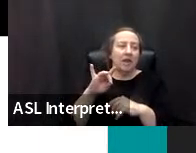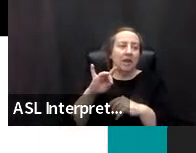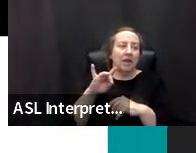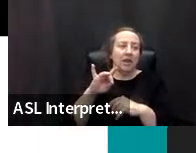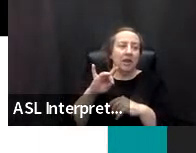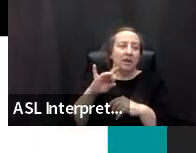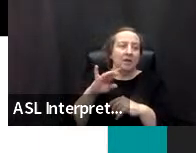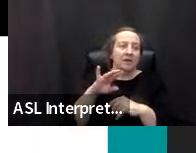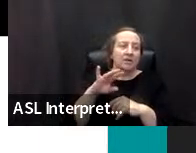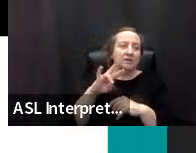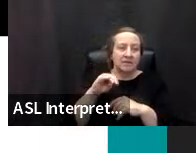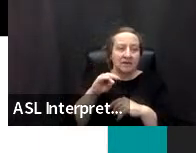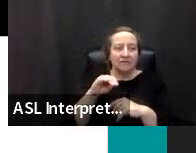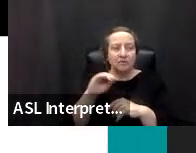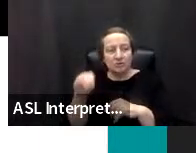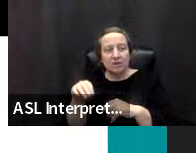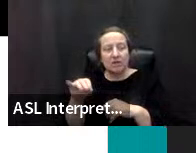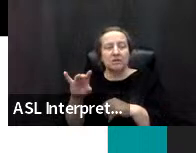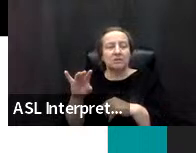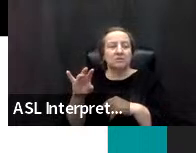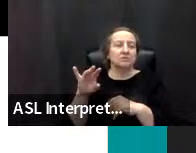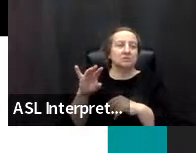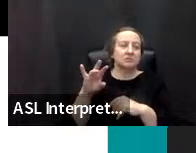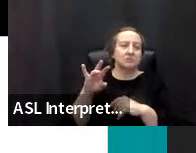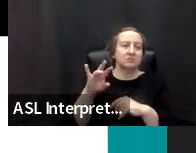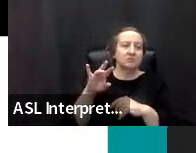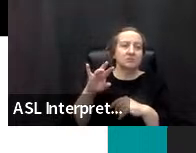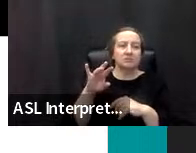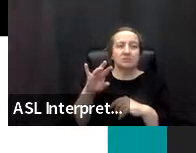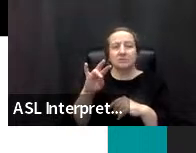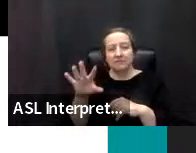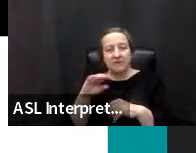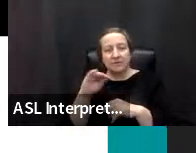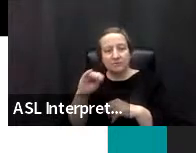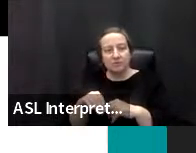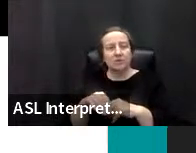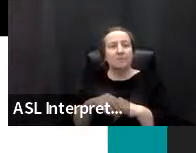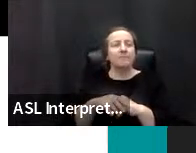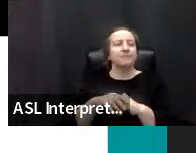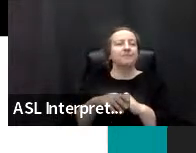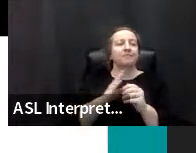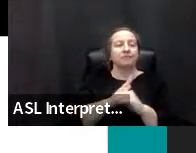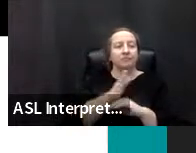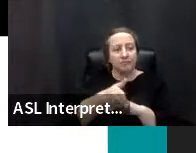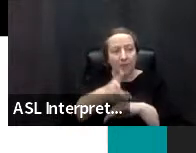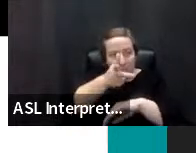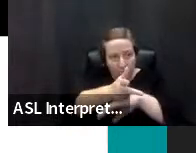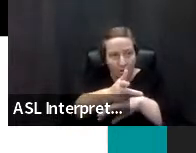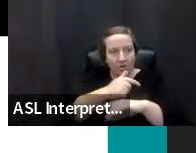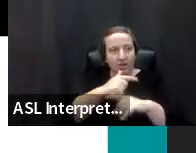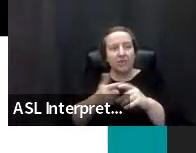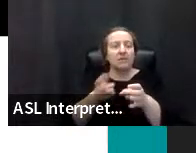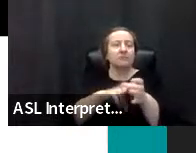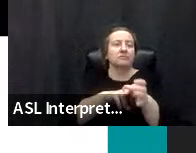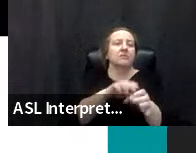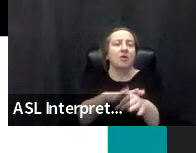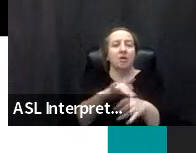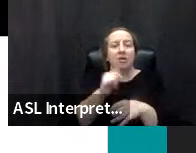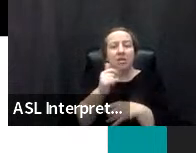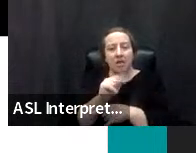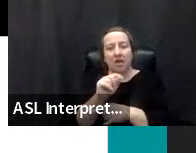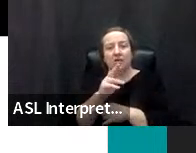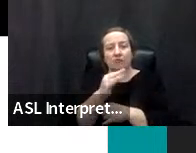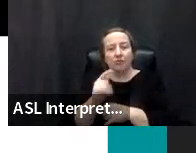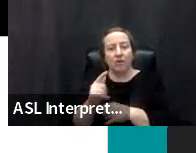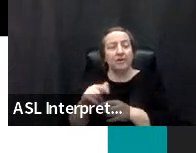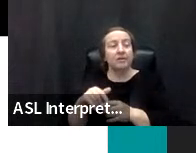of utilization of those park and rides are from Washington residents coming across the river, parking, and then jumping on light rail.